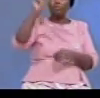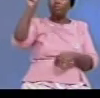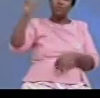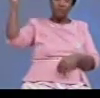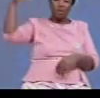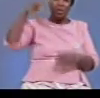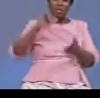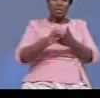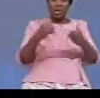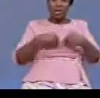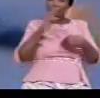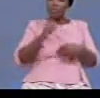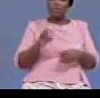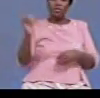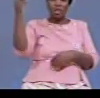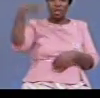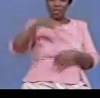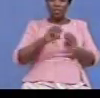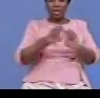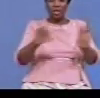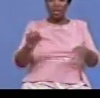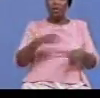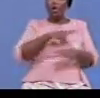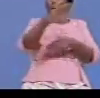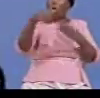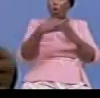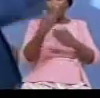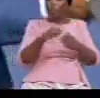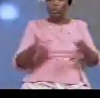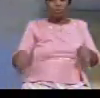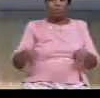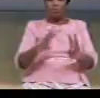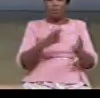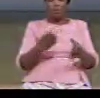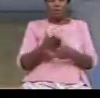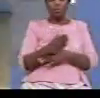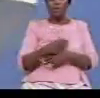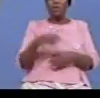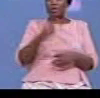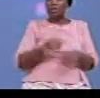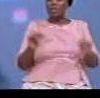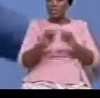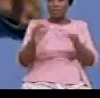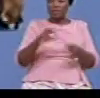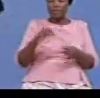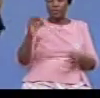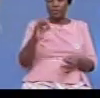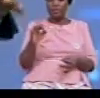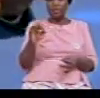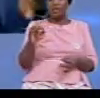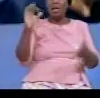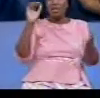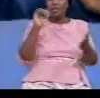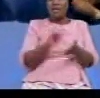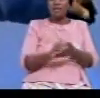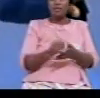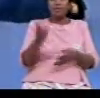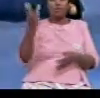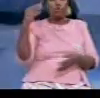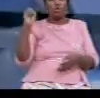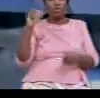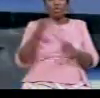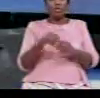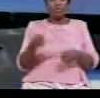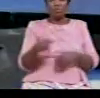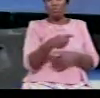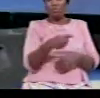have been shining all the way through. The same Spirit that was in those